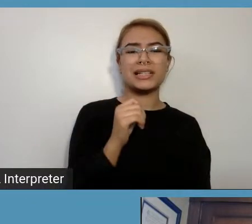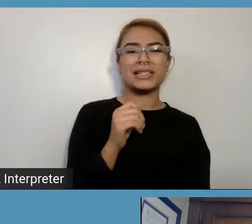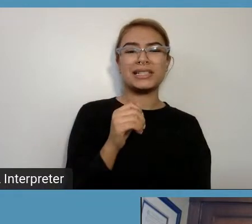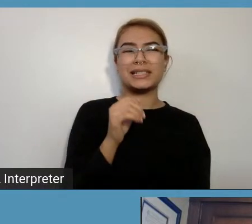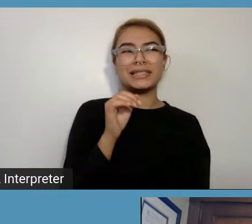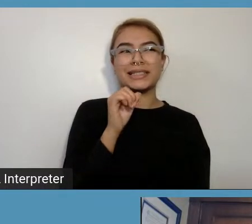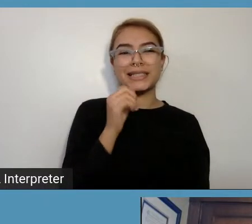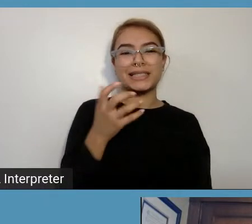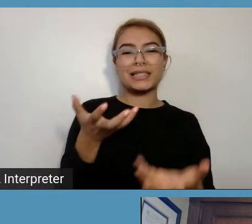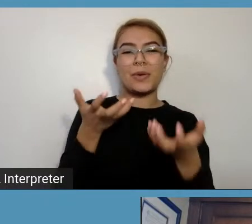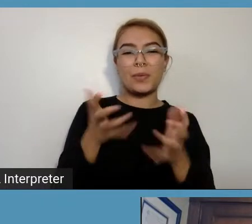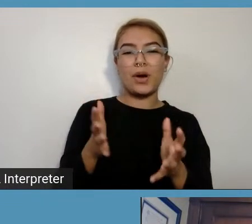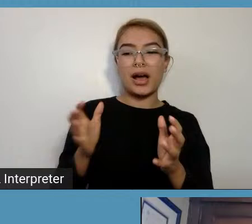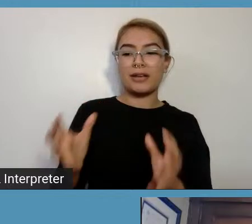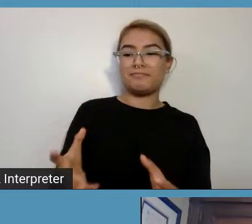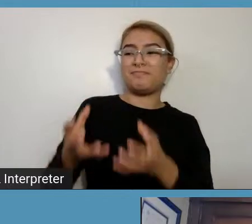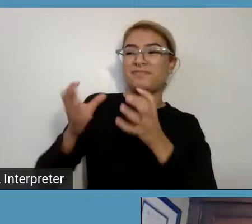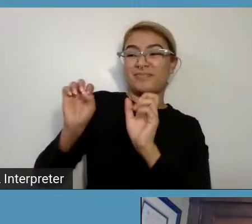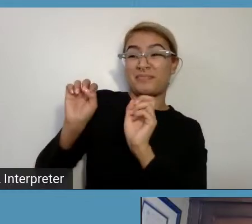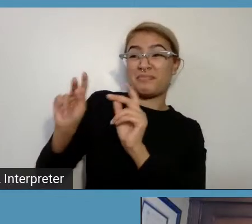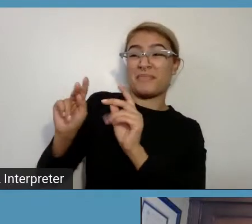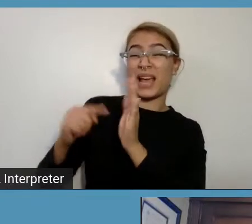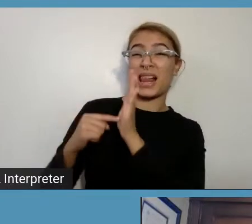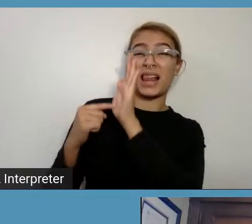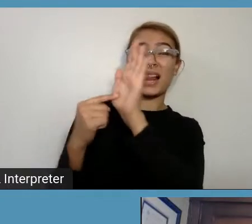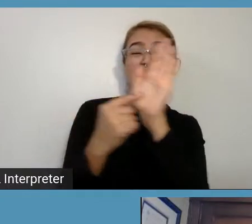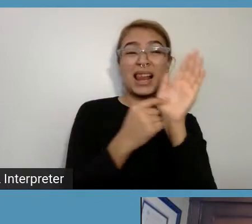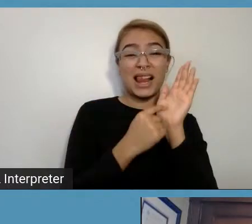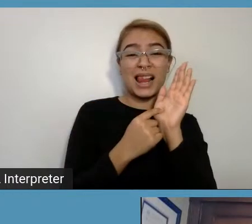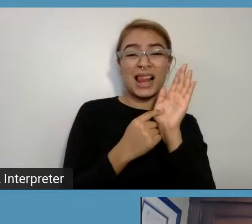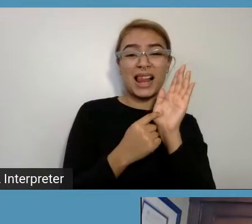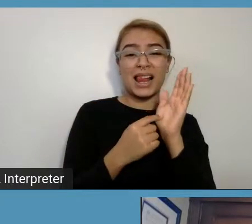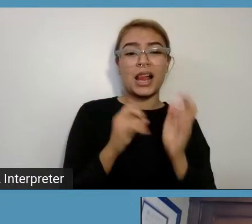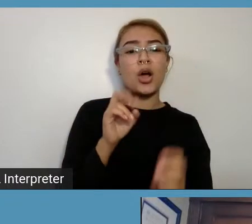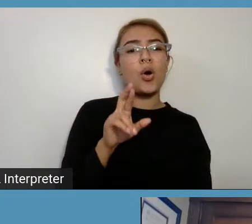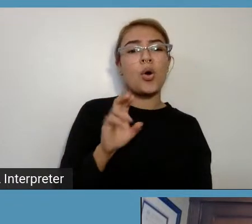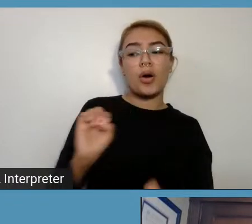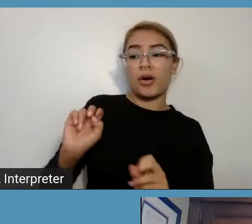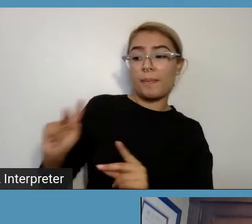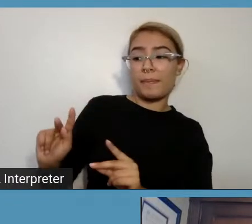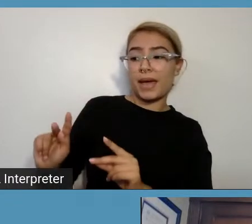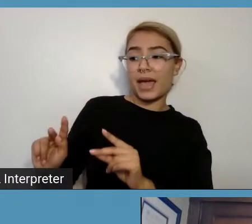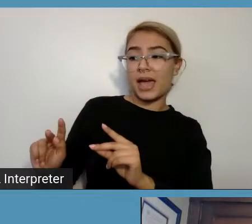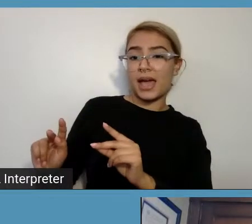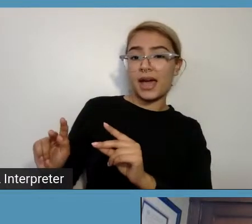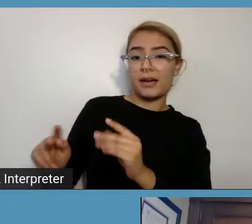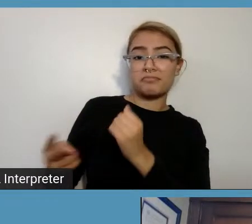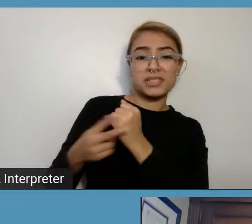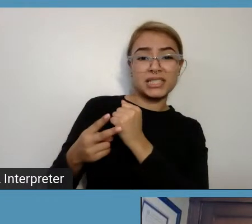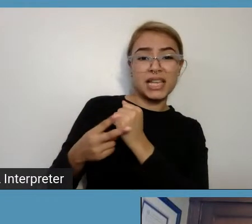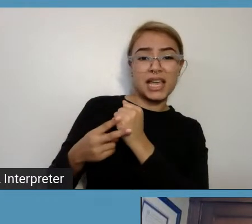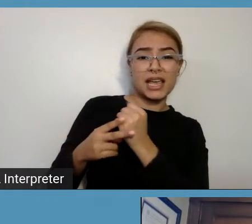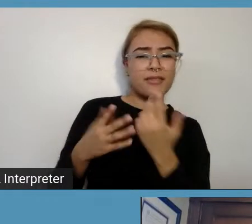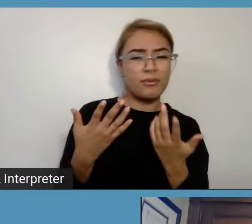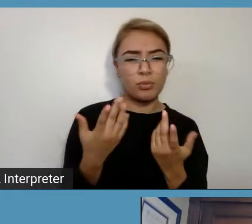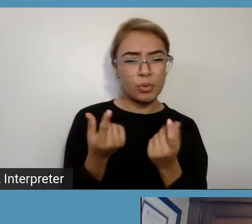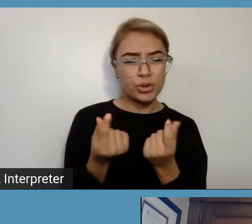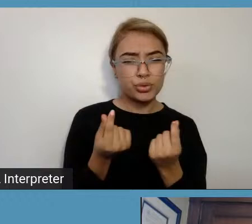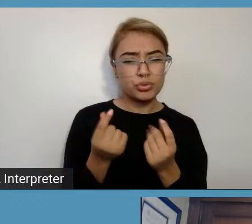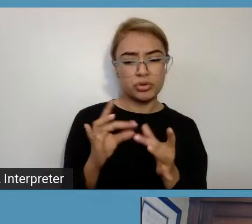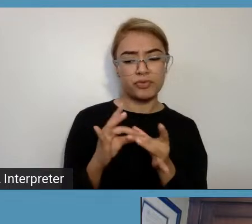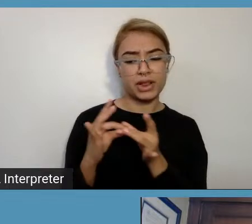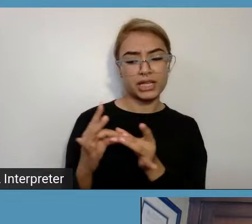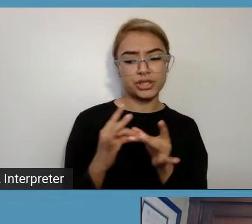bring them out on display, in real life? Do they just go back in storage, or like what is your relationship